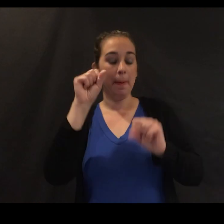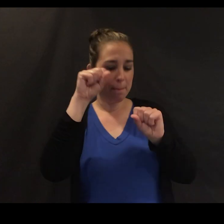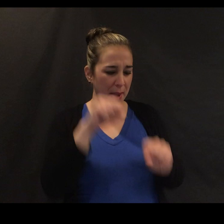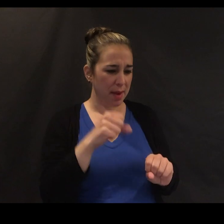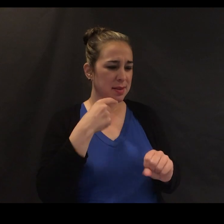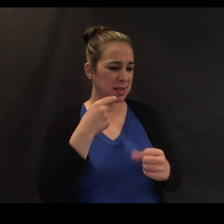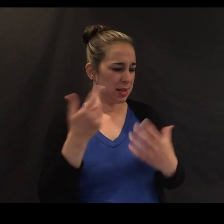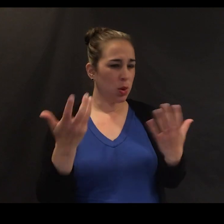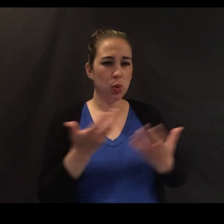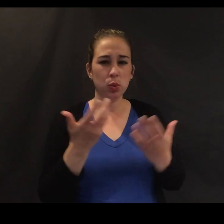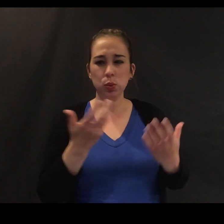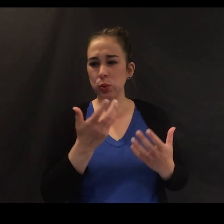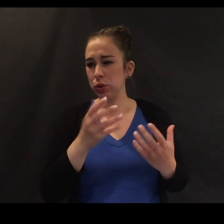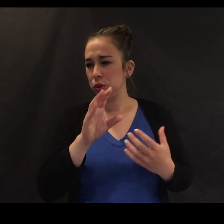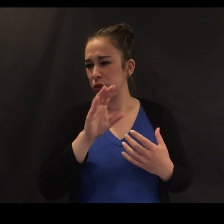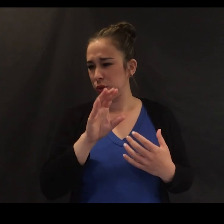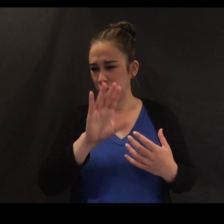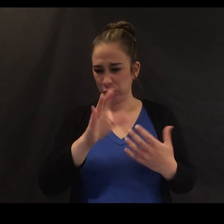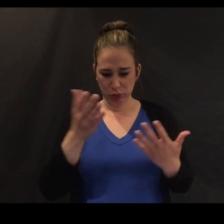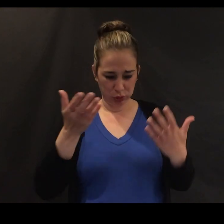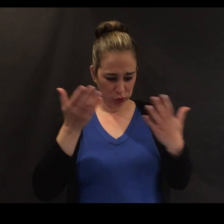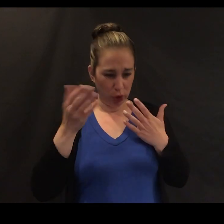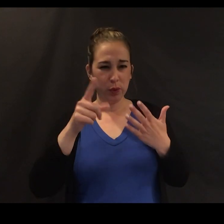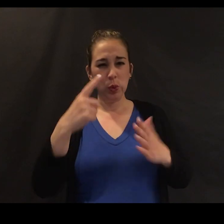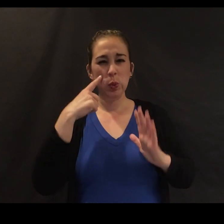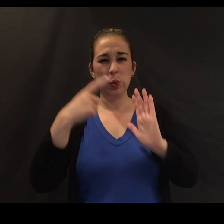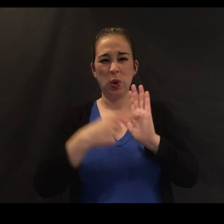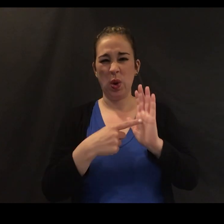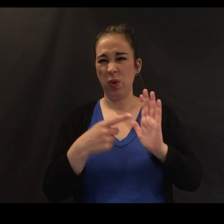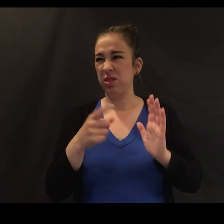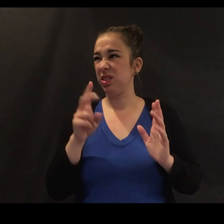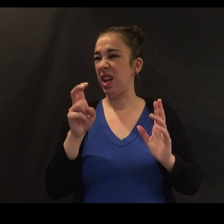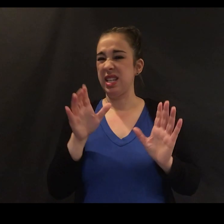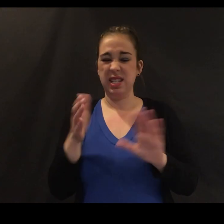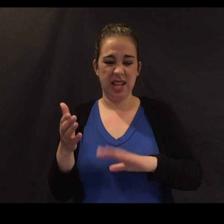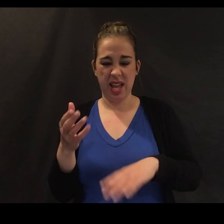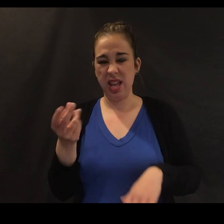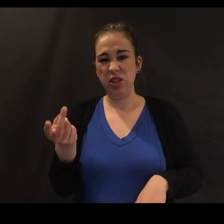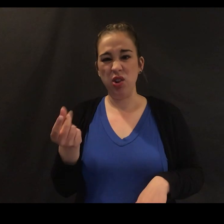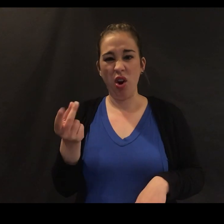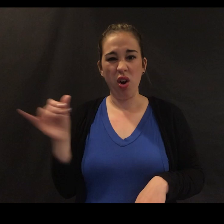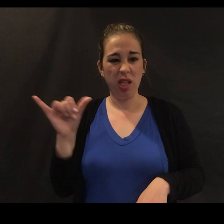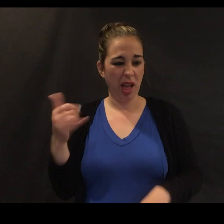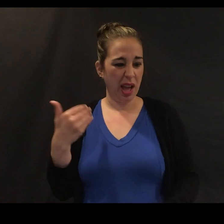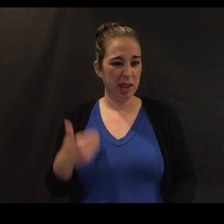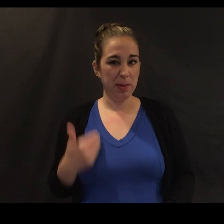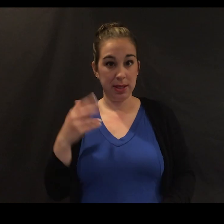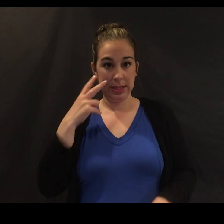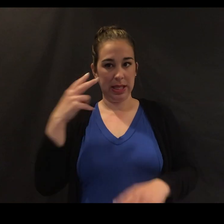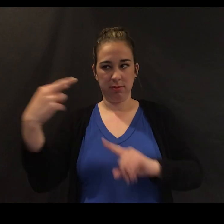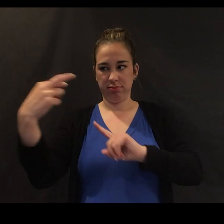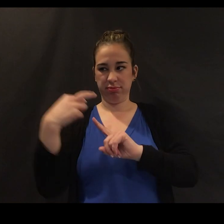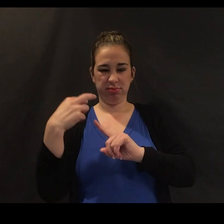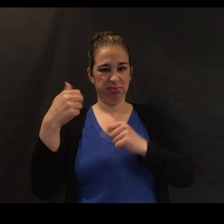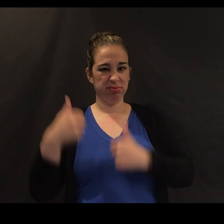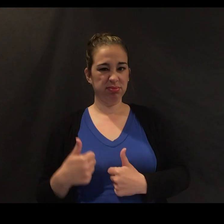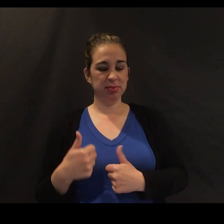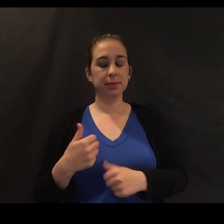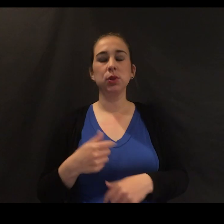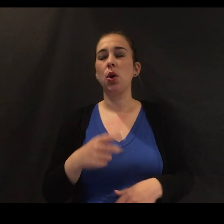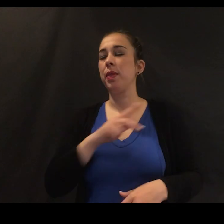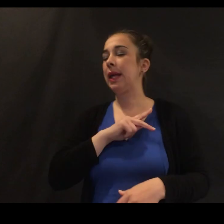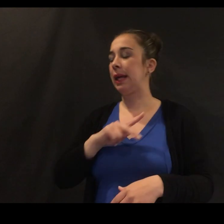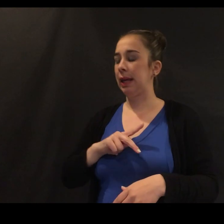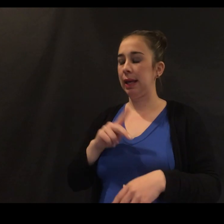your servant that you should notice a dead dog like me? See his perception of himself? Then the king summoned